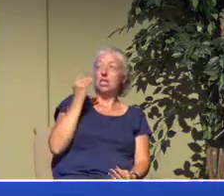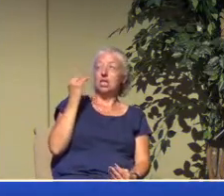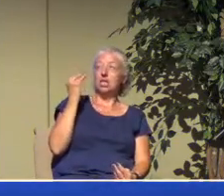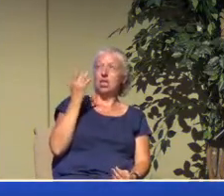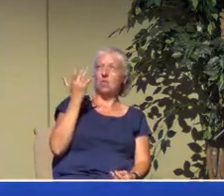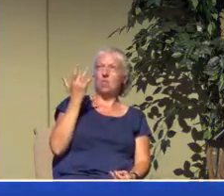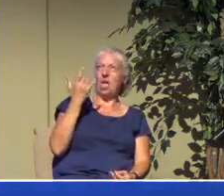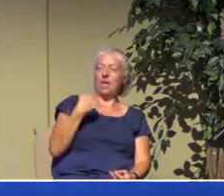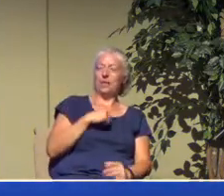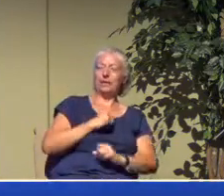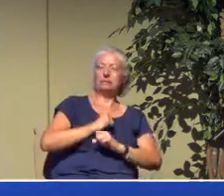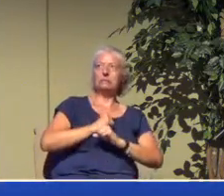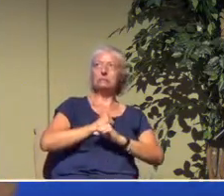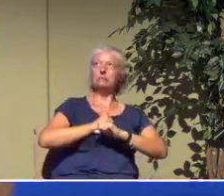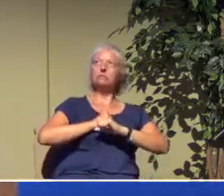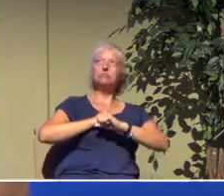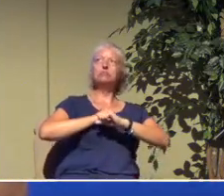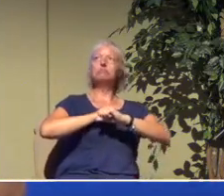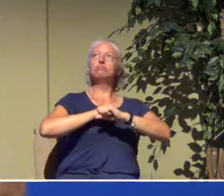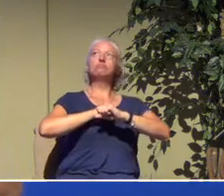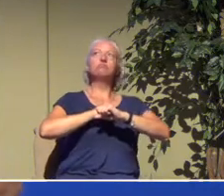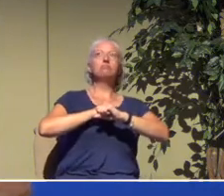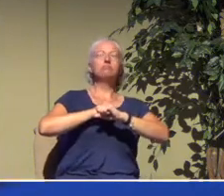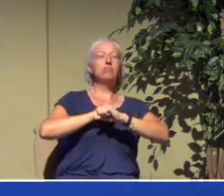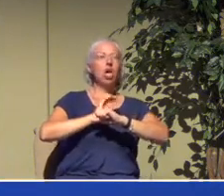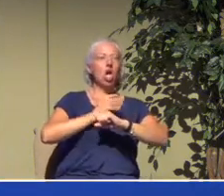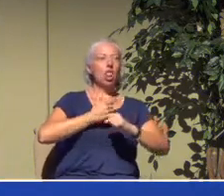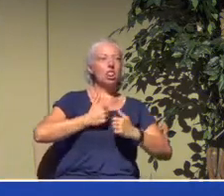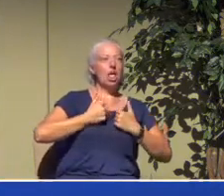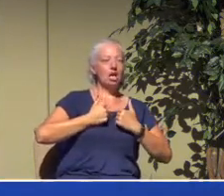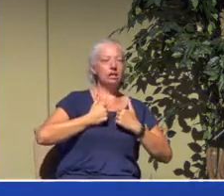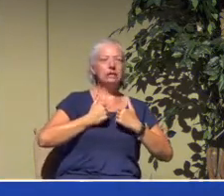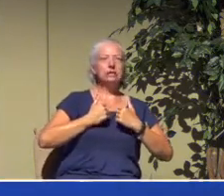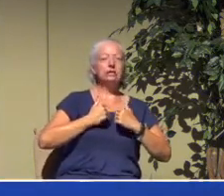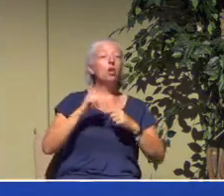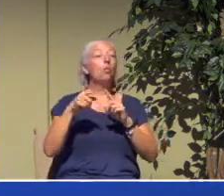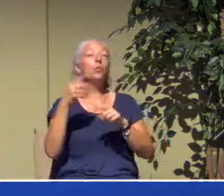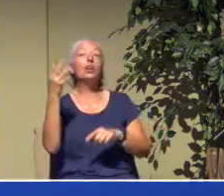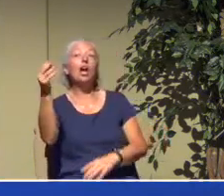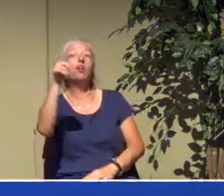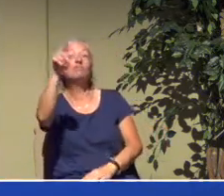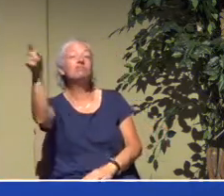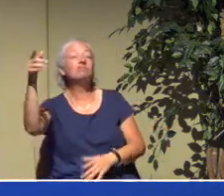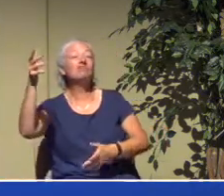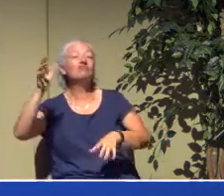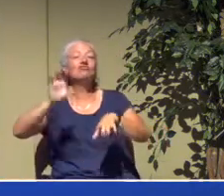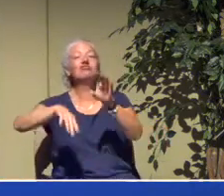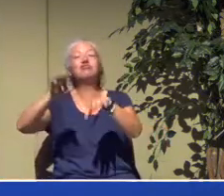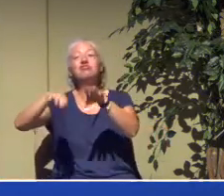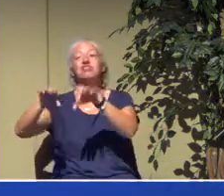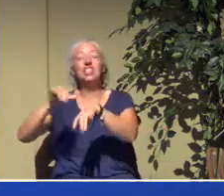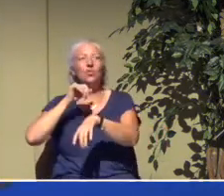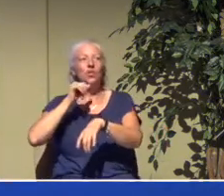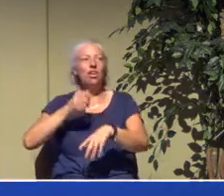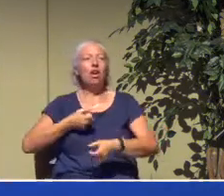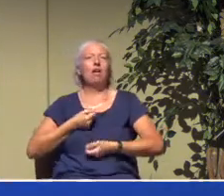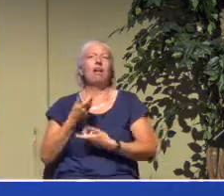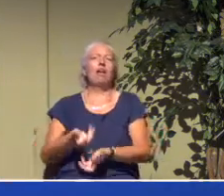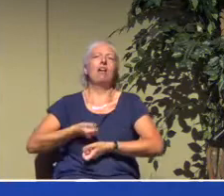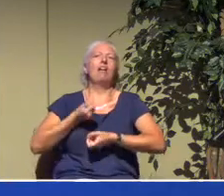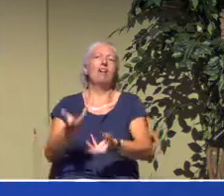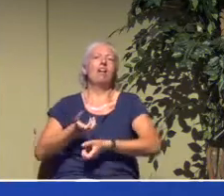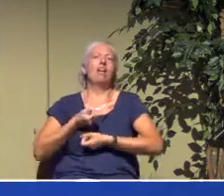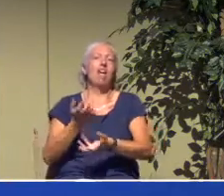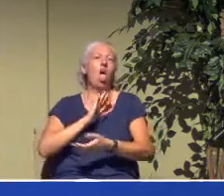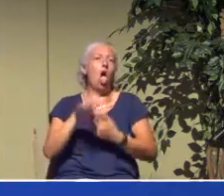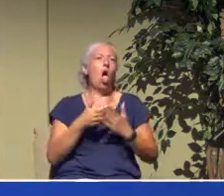so guarded in our lives. When you're in the foyer talking to someone, you know, you don't lay it all out there, all of your aches and